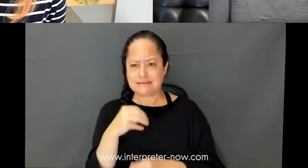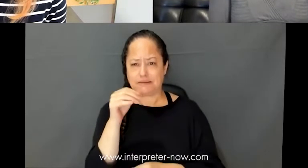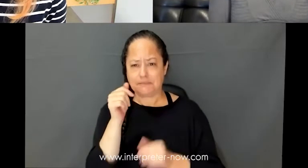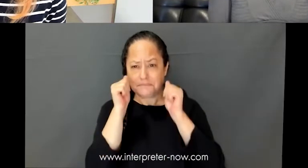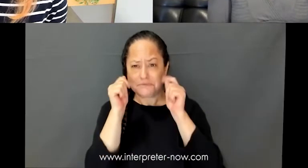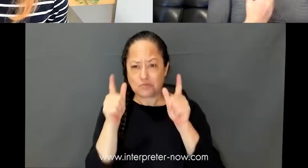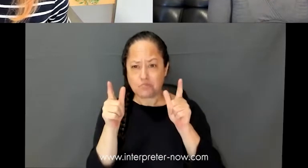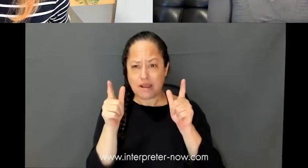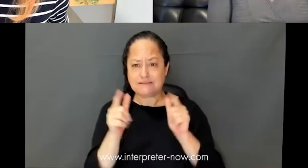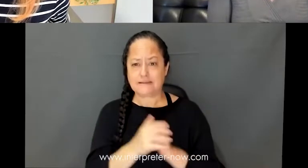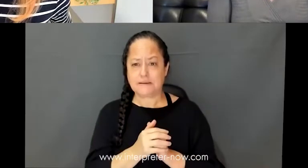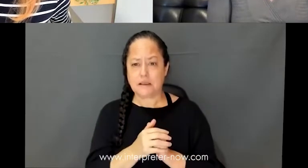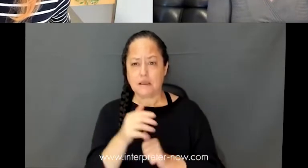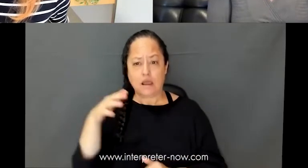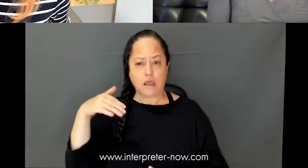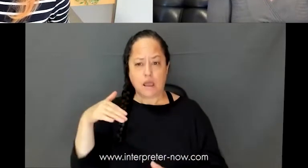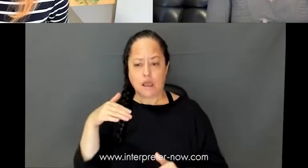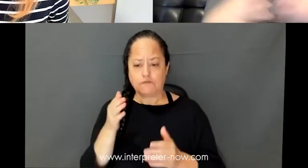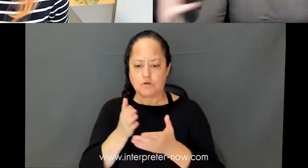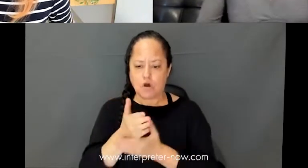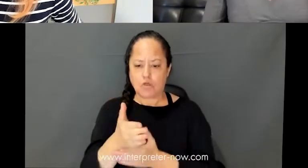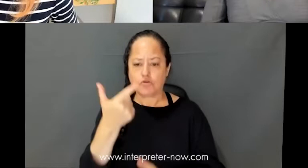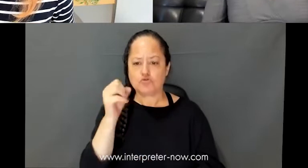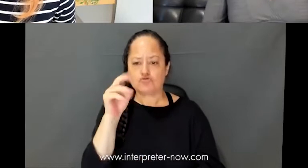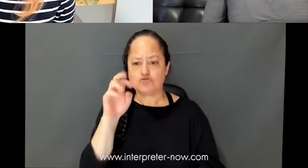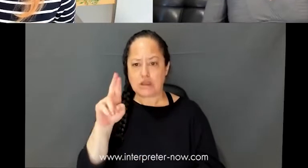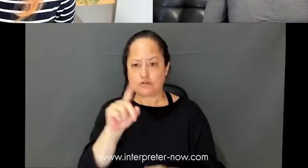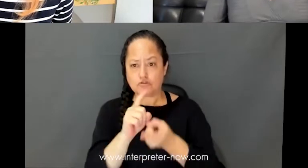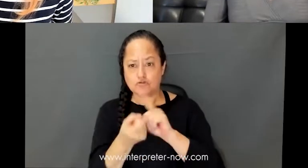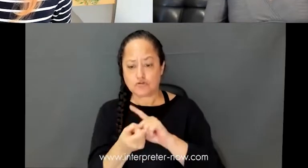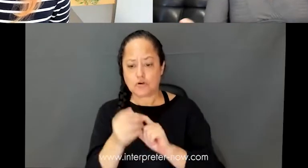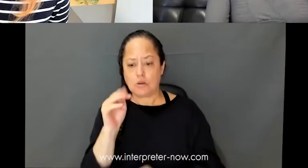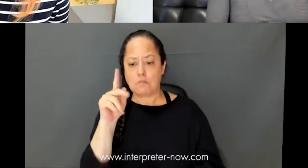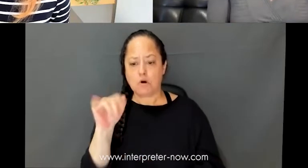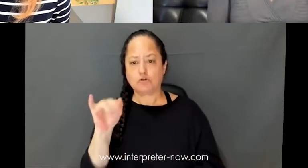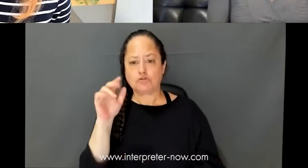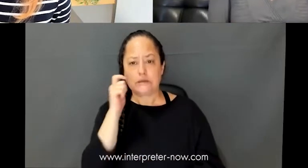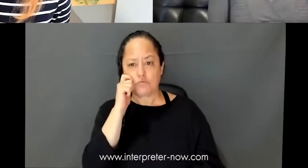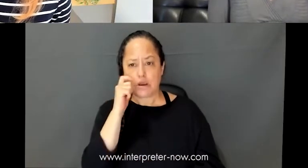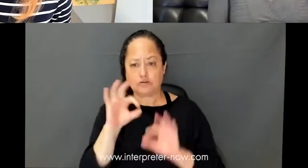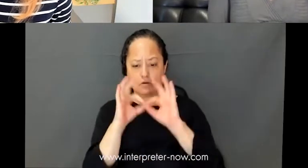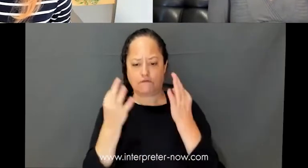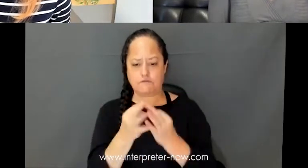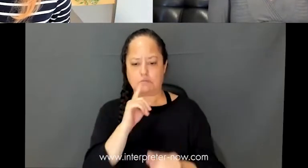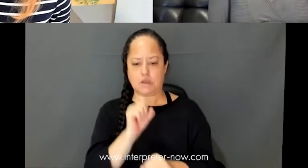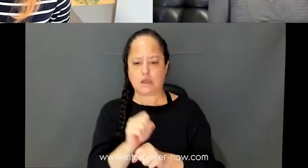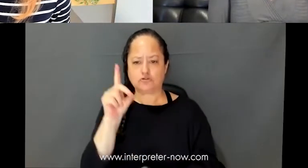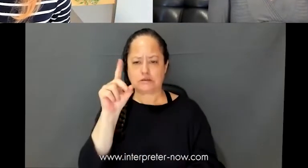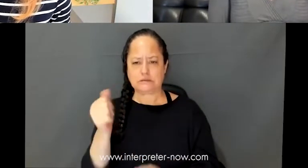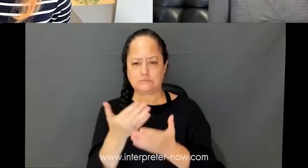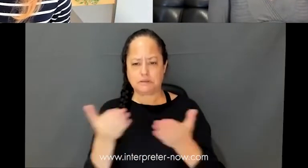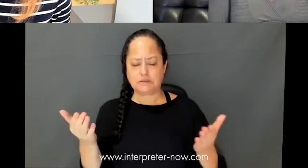surprising, having gone through gender transition and having a multiracial family, it's actually the disability stuff